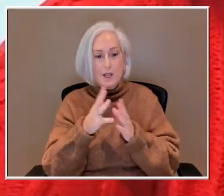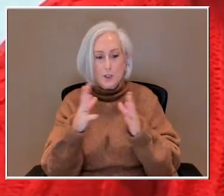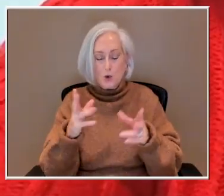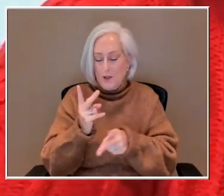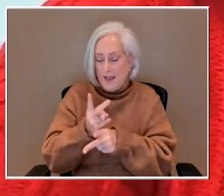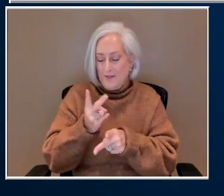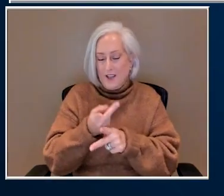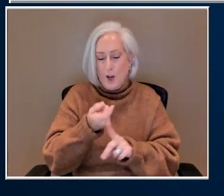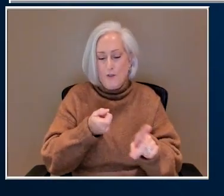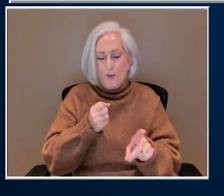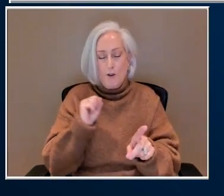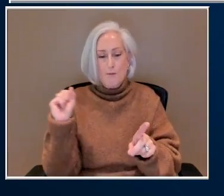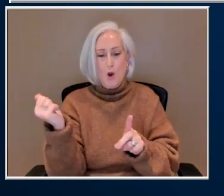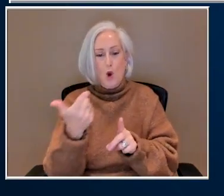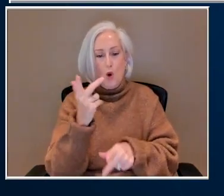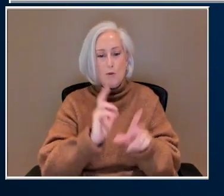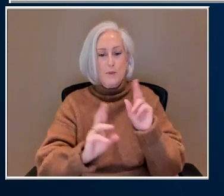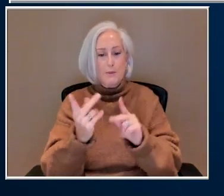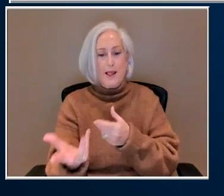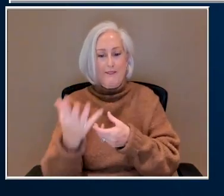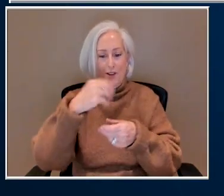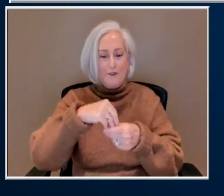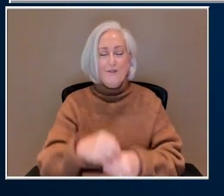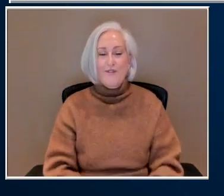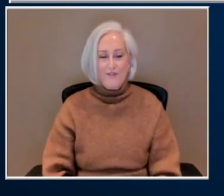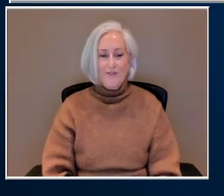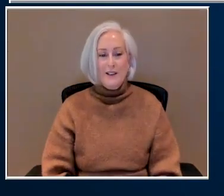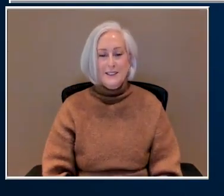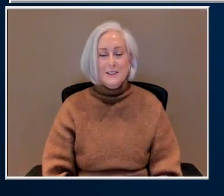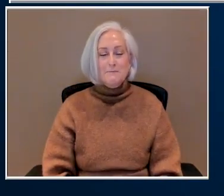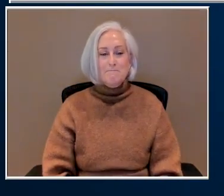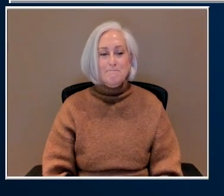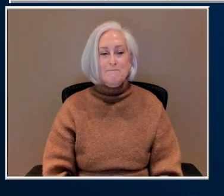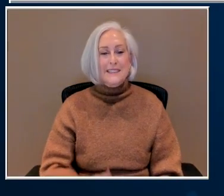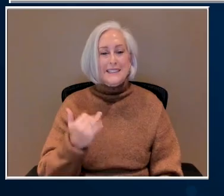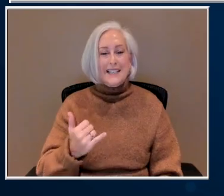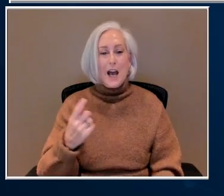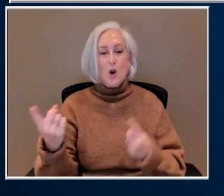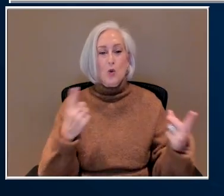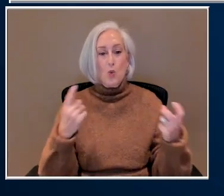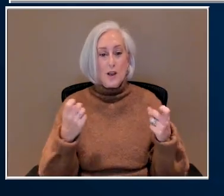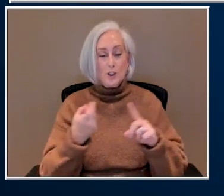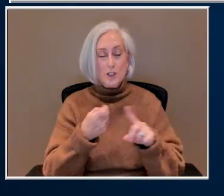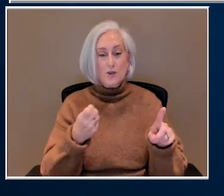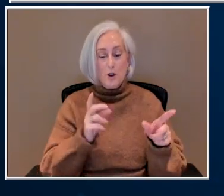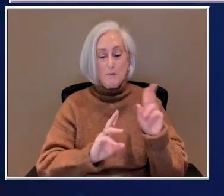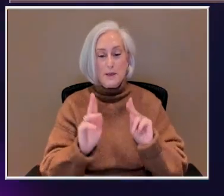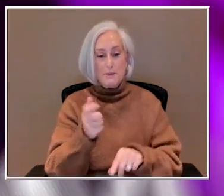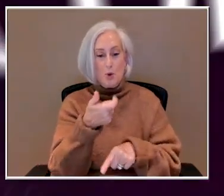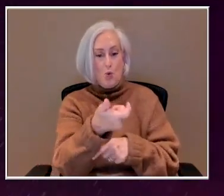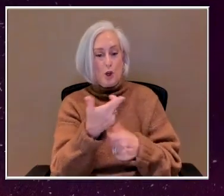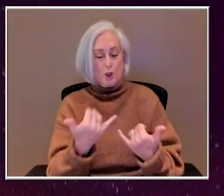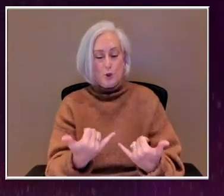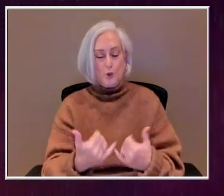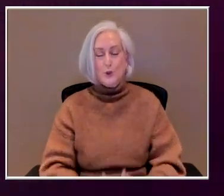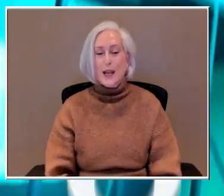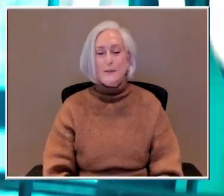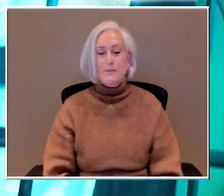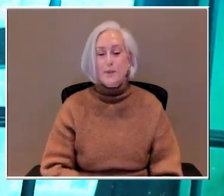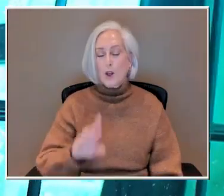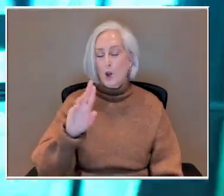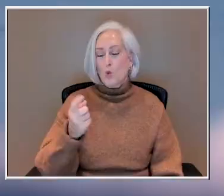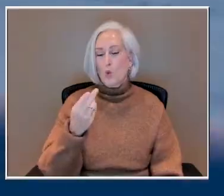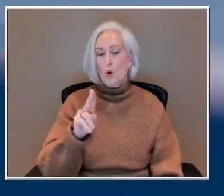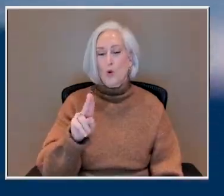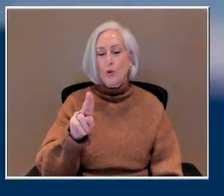both directions. I want to get to some questions and comments from our viewers this morning. And Ruth Ellen says,